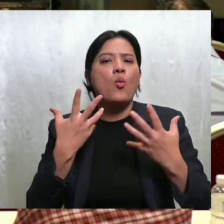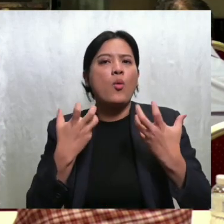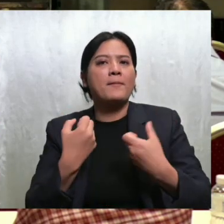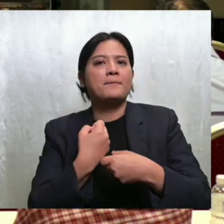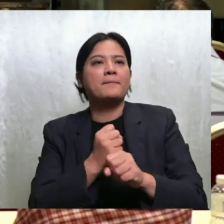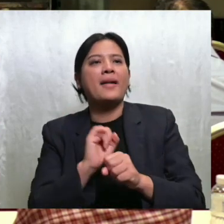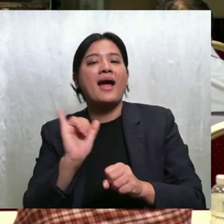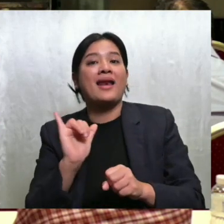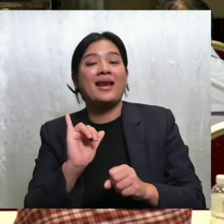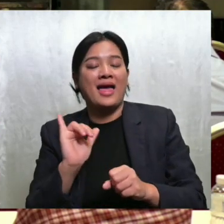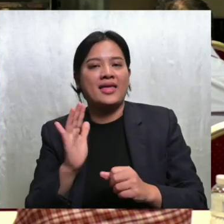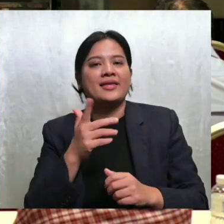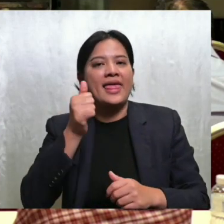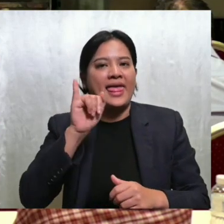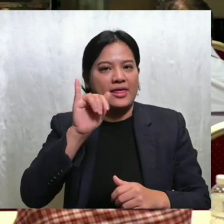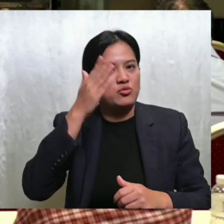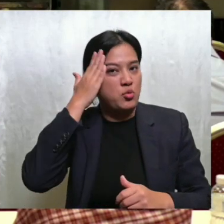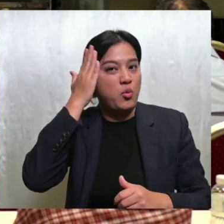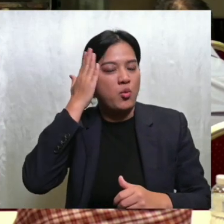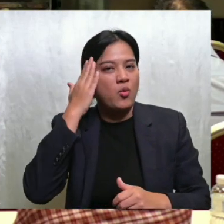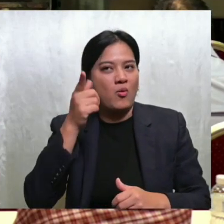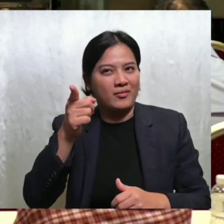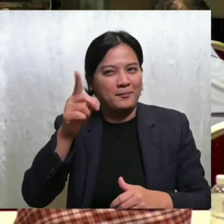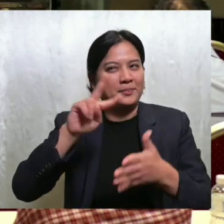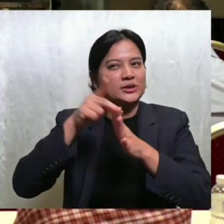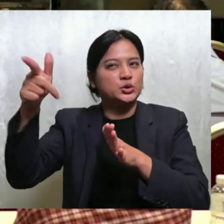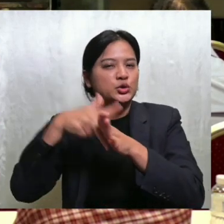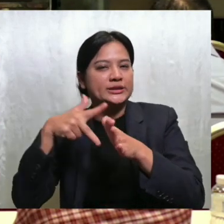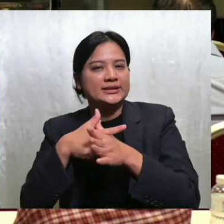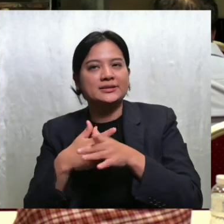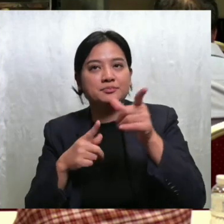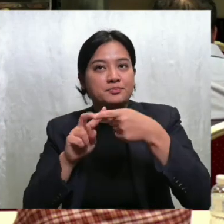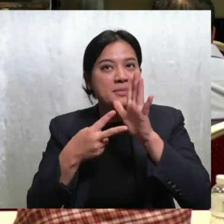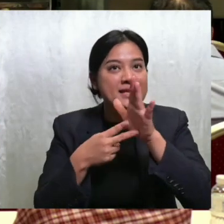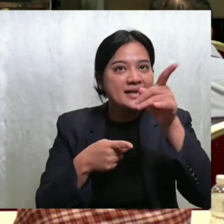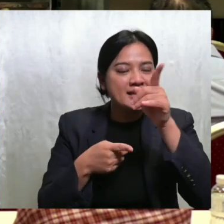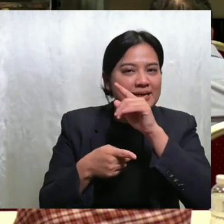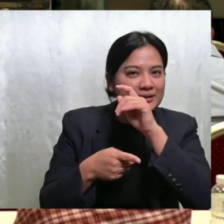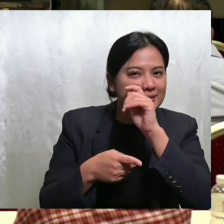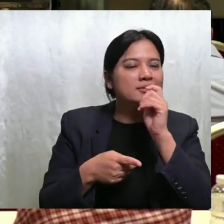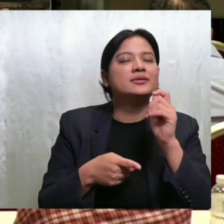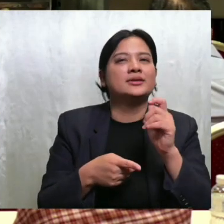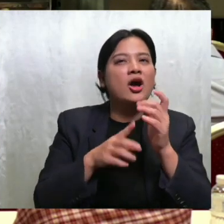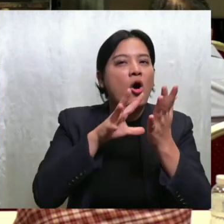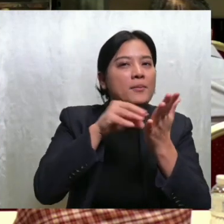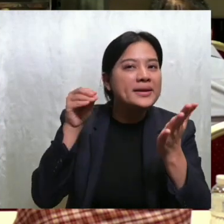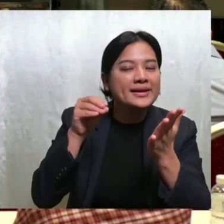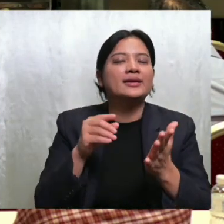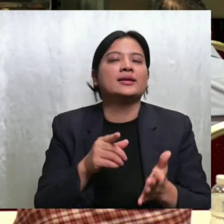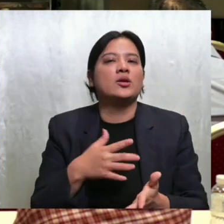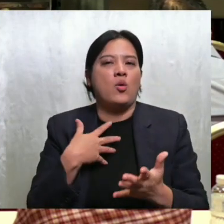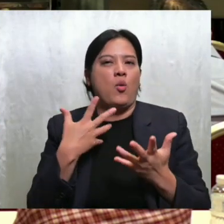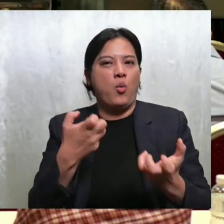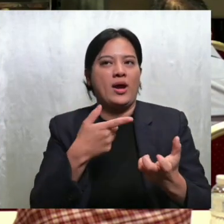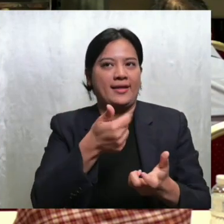well, even in our classrooms, we now started getting intimation from different